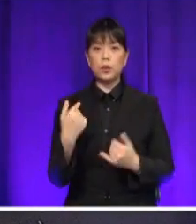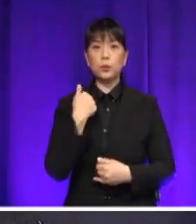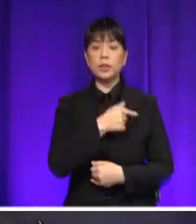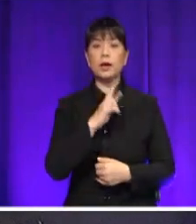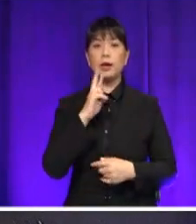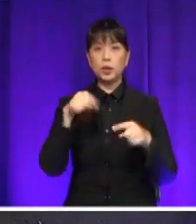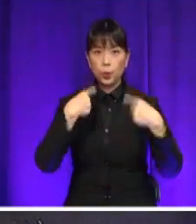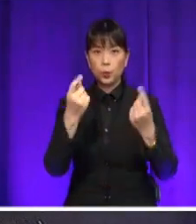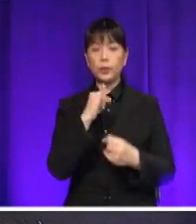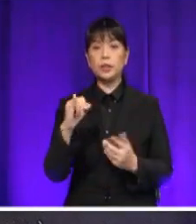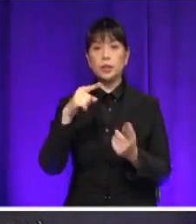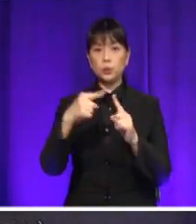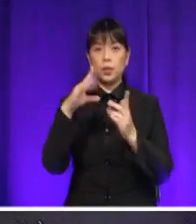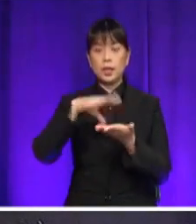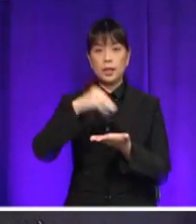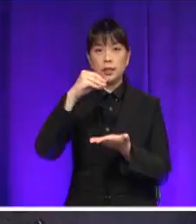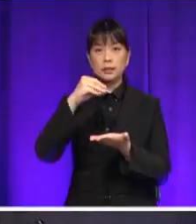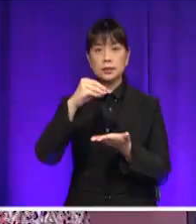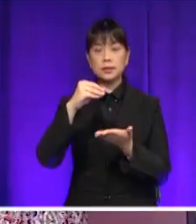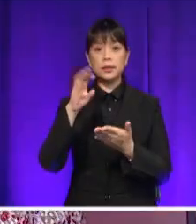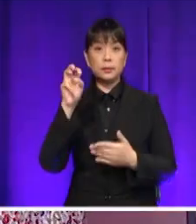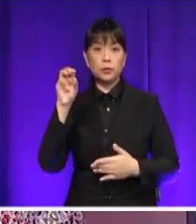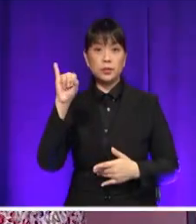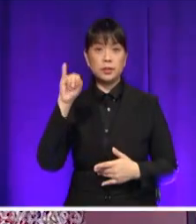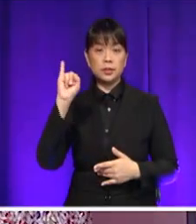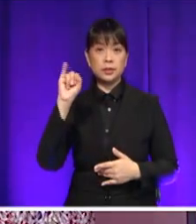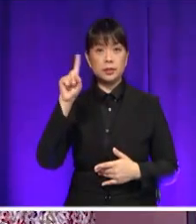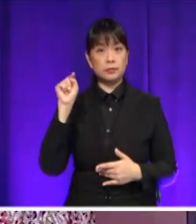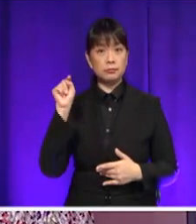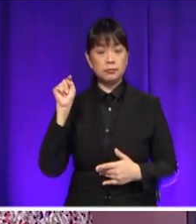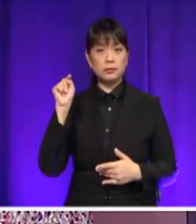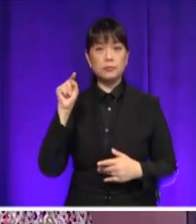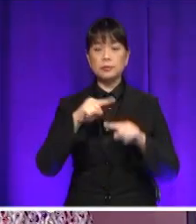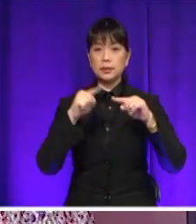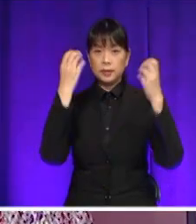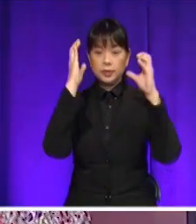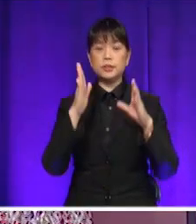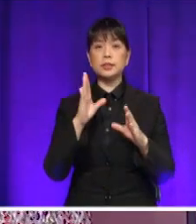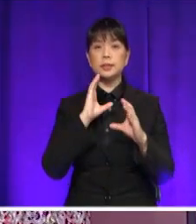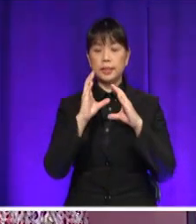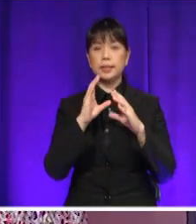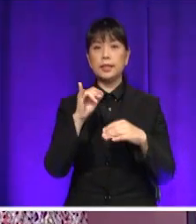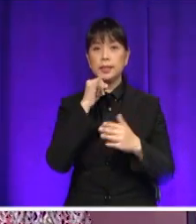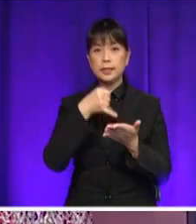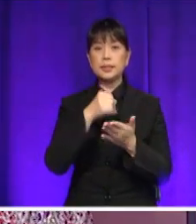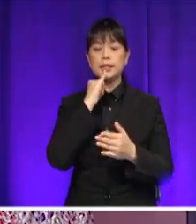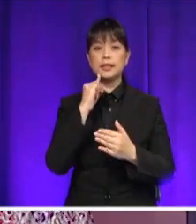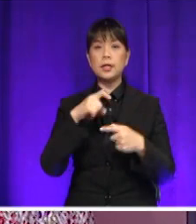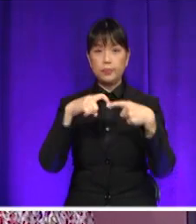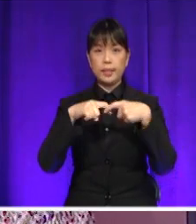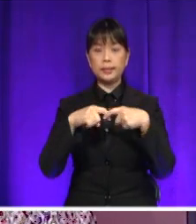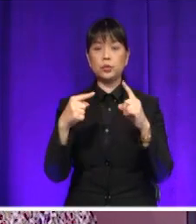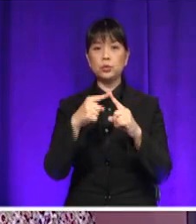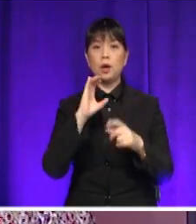be our topic for today? Yes, well, it is going to be related to our lesson because when we speak, we have